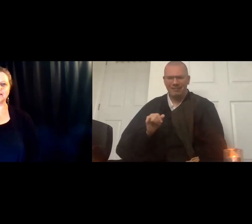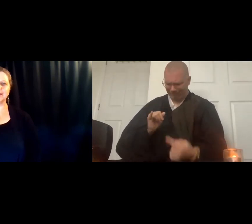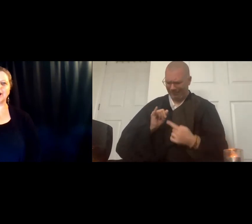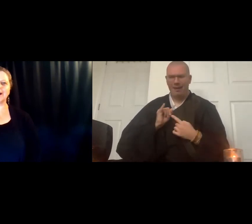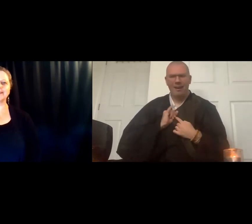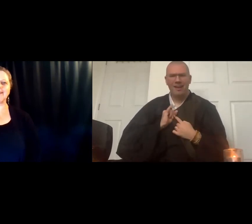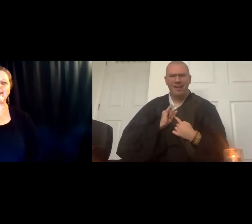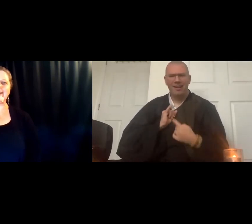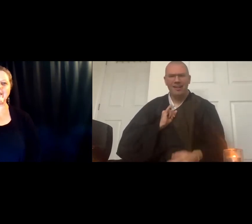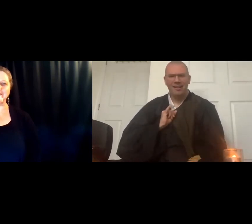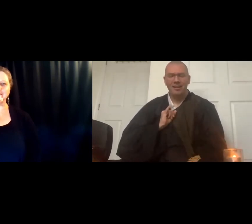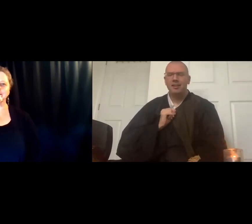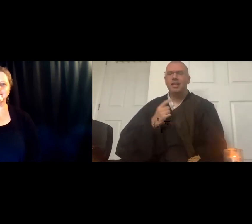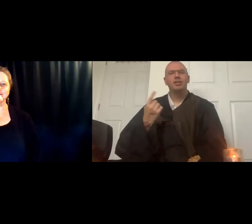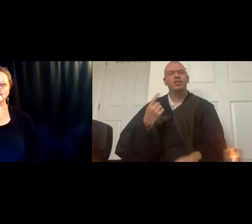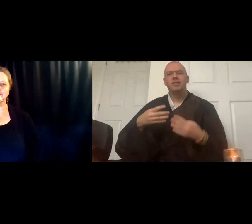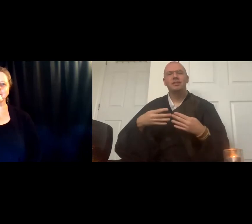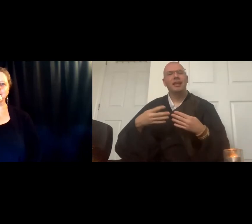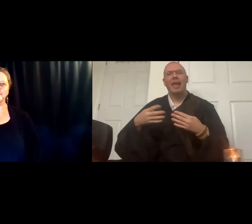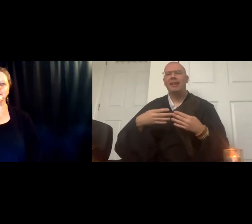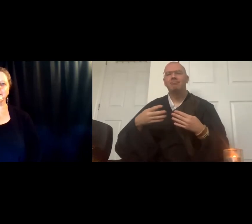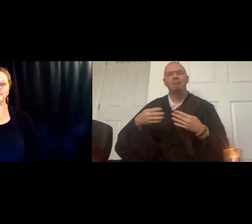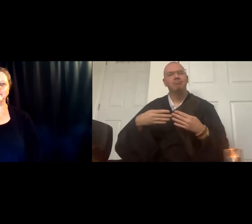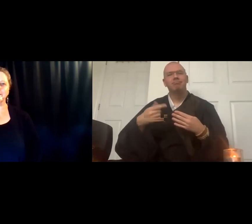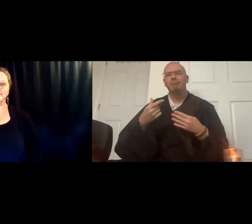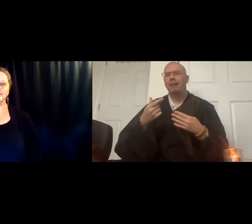this thing called I.